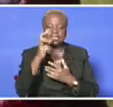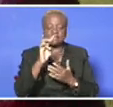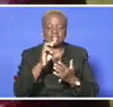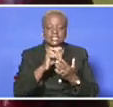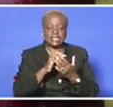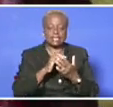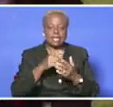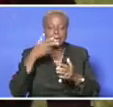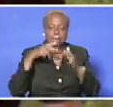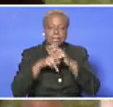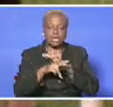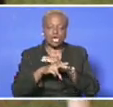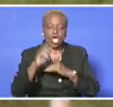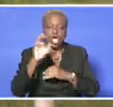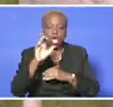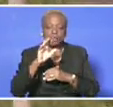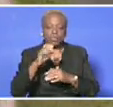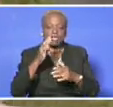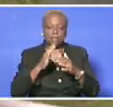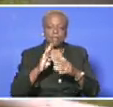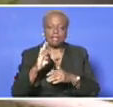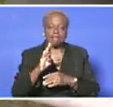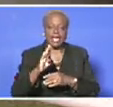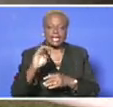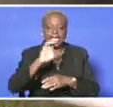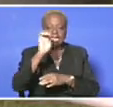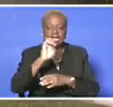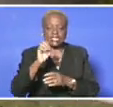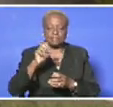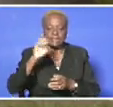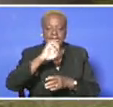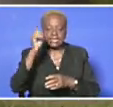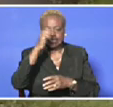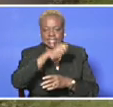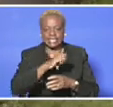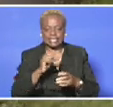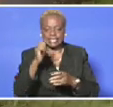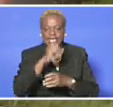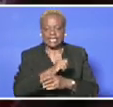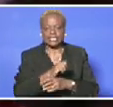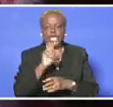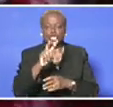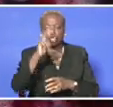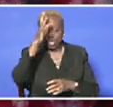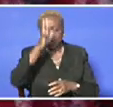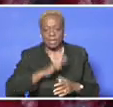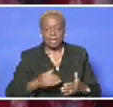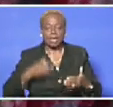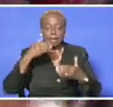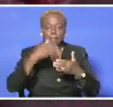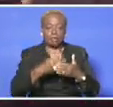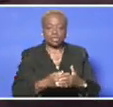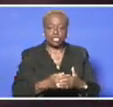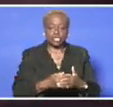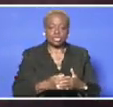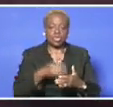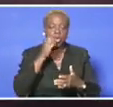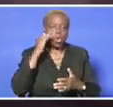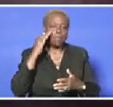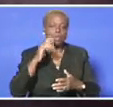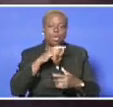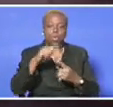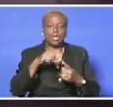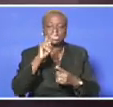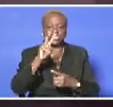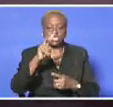on Commonwealth Boulevard, Elizabeth Estates. In that incident, two men approached a residence when another vehicle pulled up behind them.